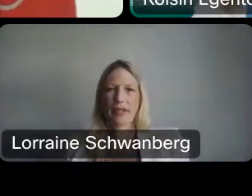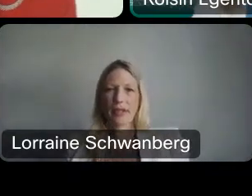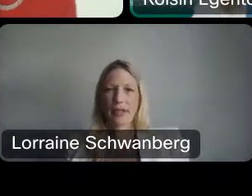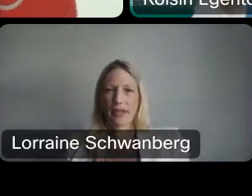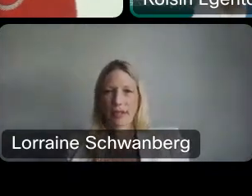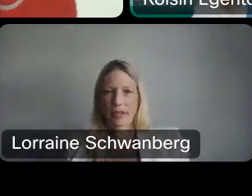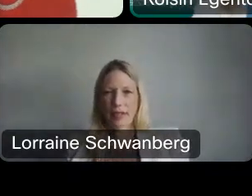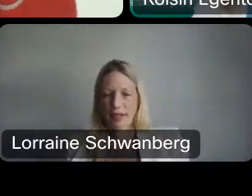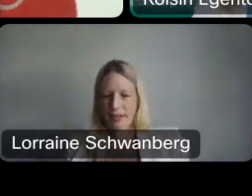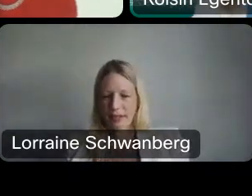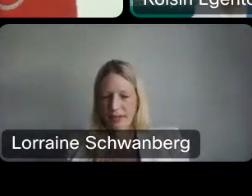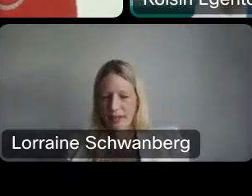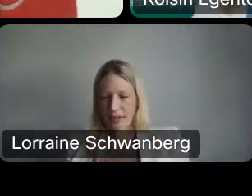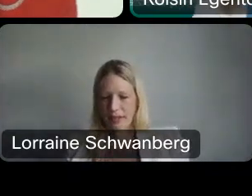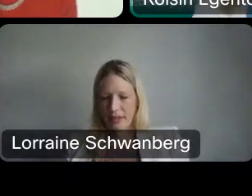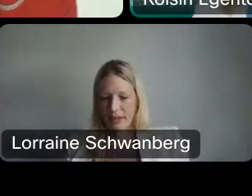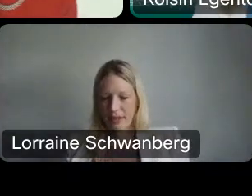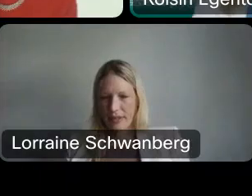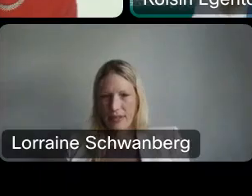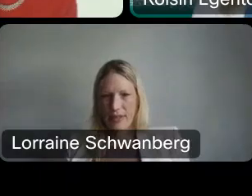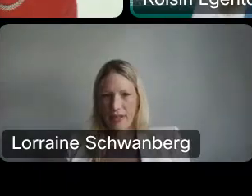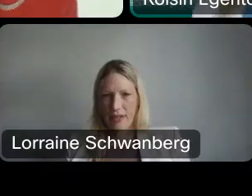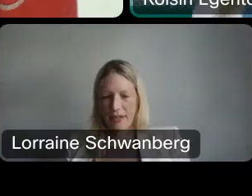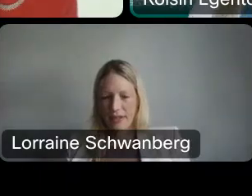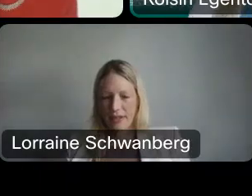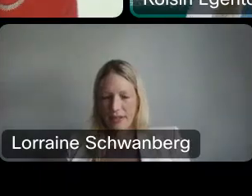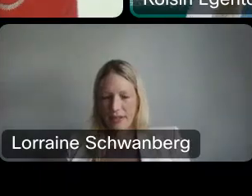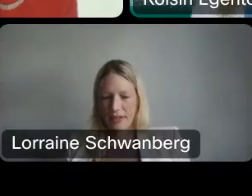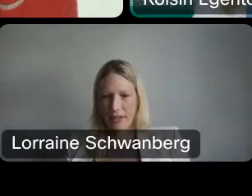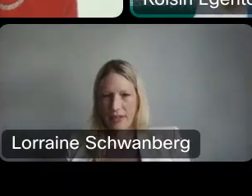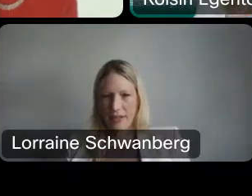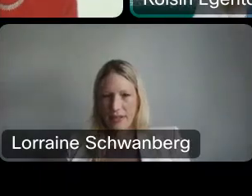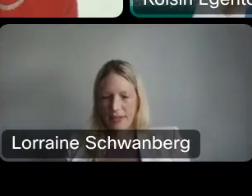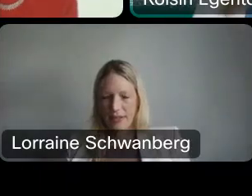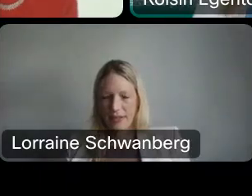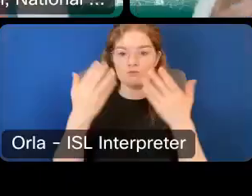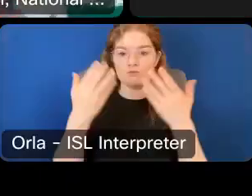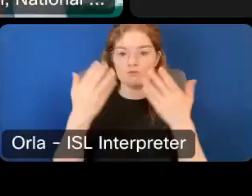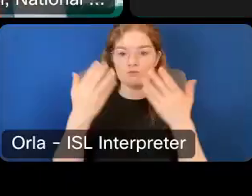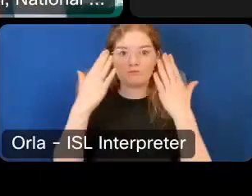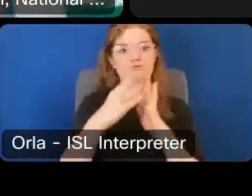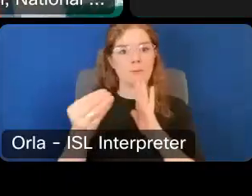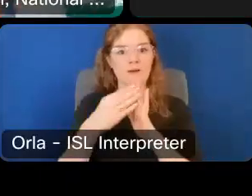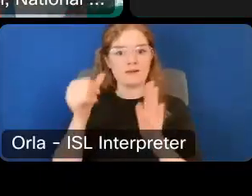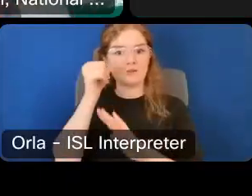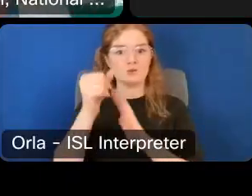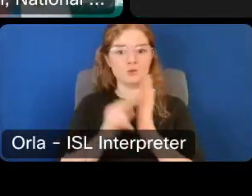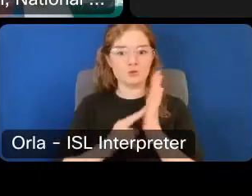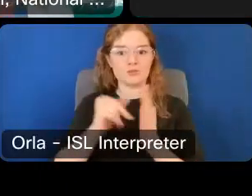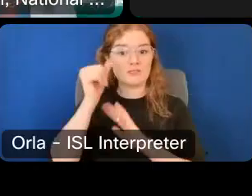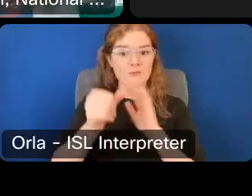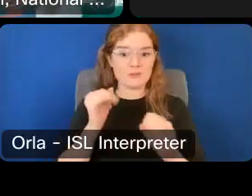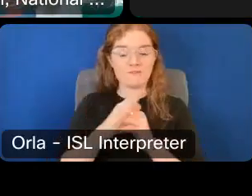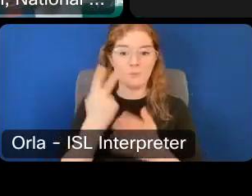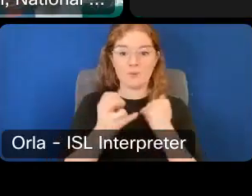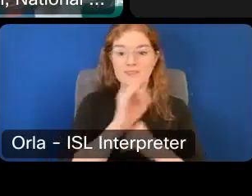Disclosure face-to-face skills training workshop uses role play to replicate the user experience, both the staff as